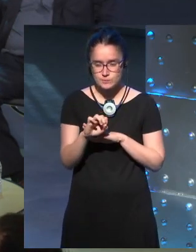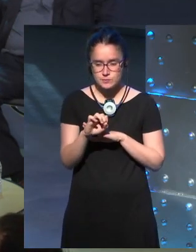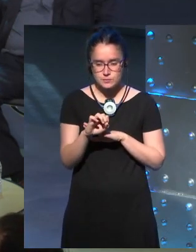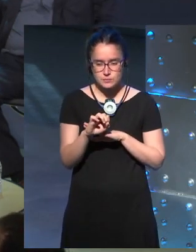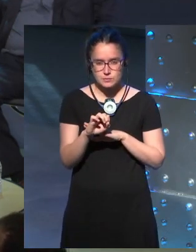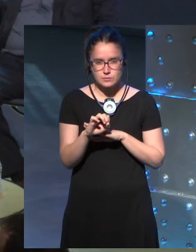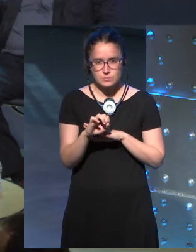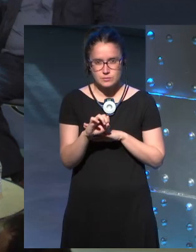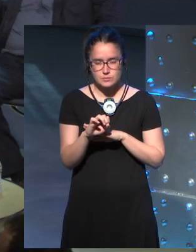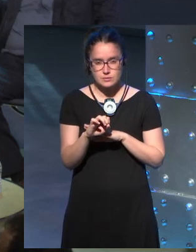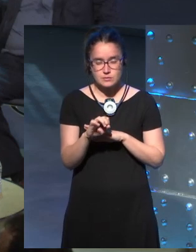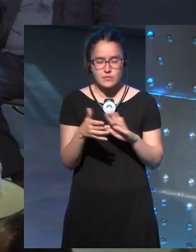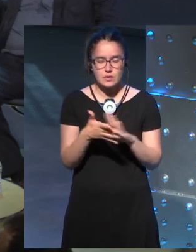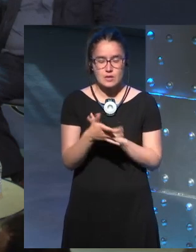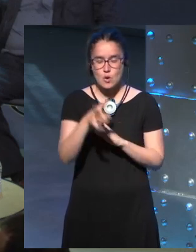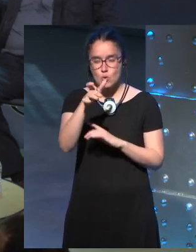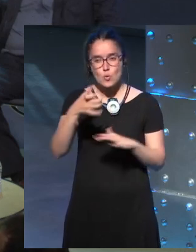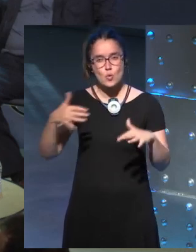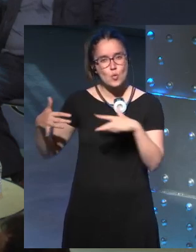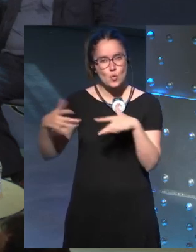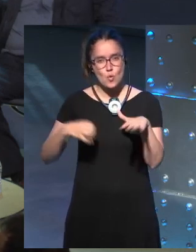like Zidane